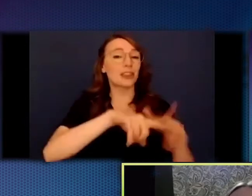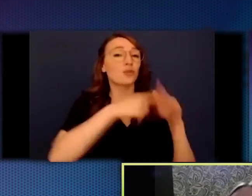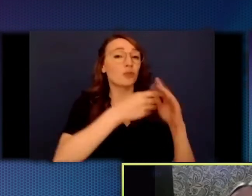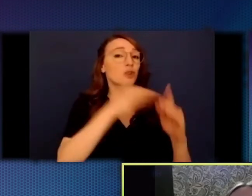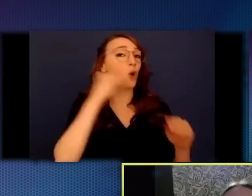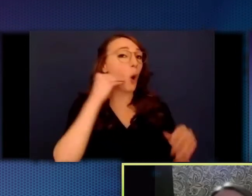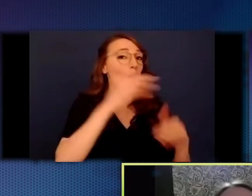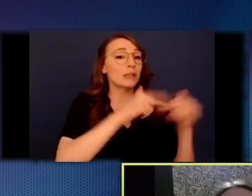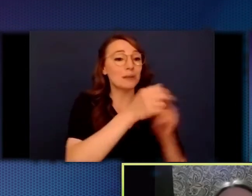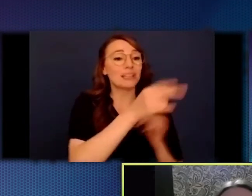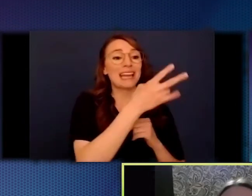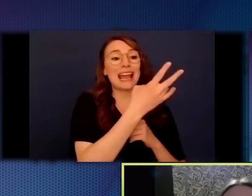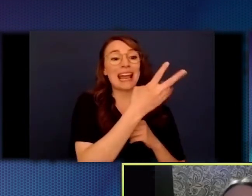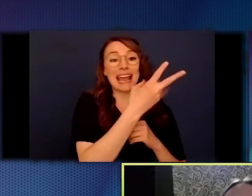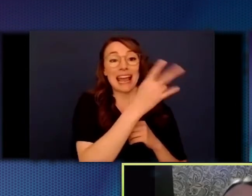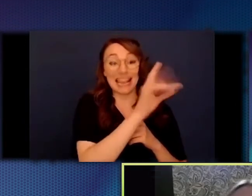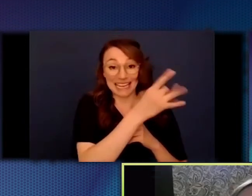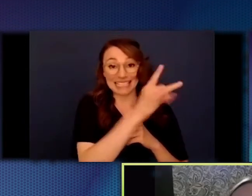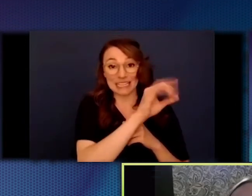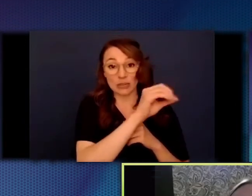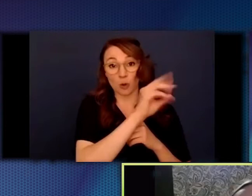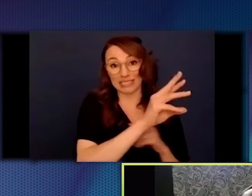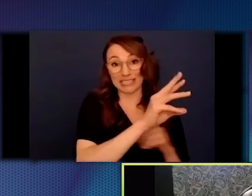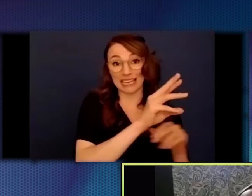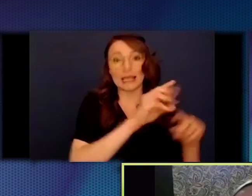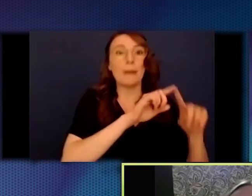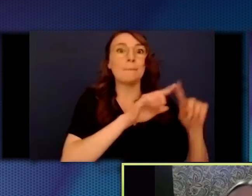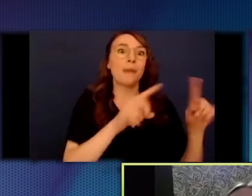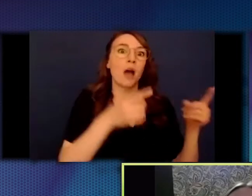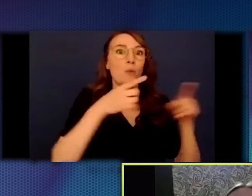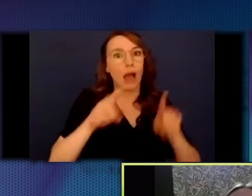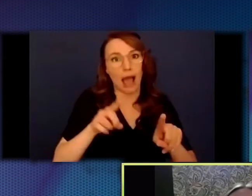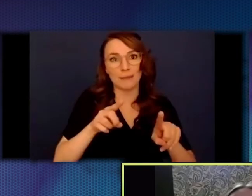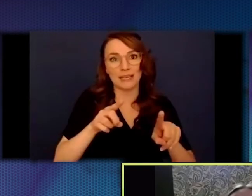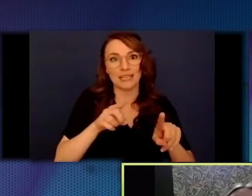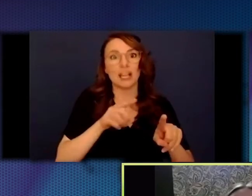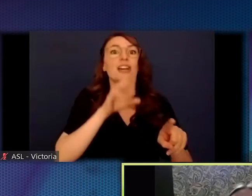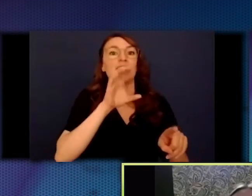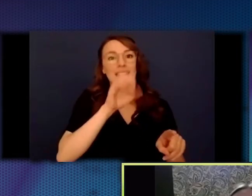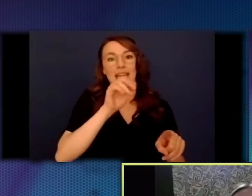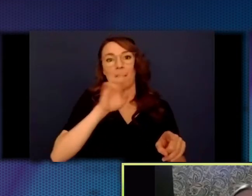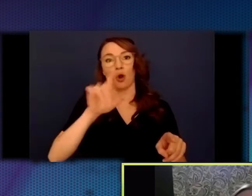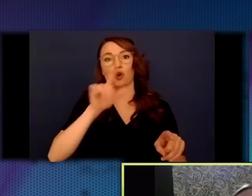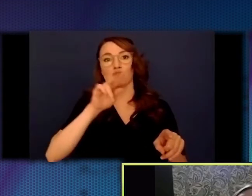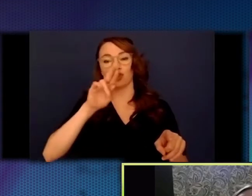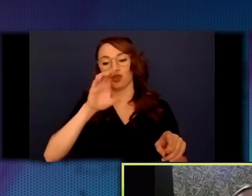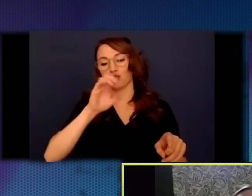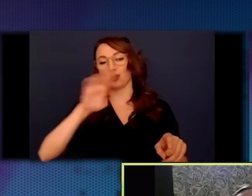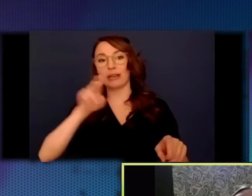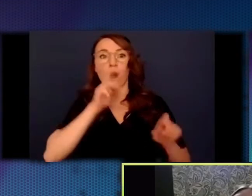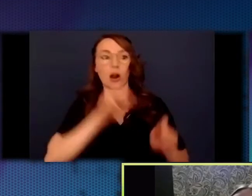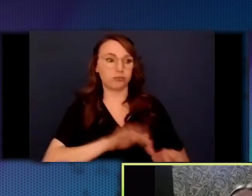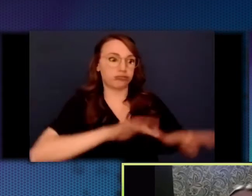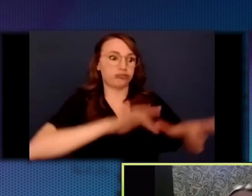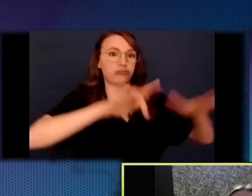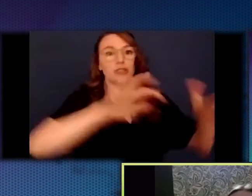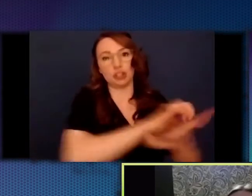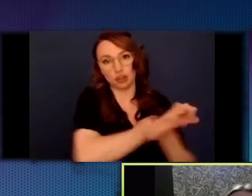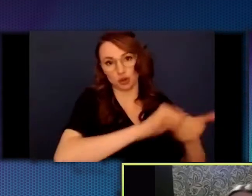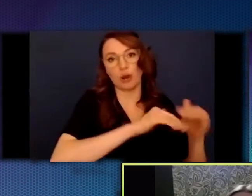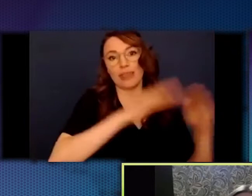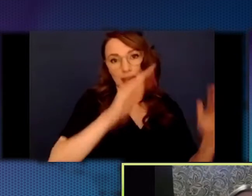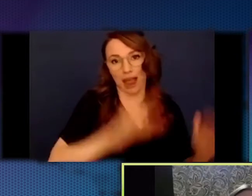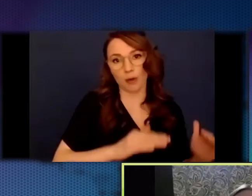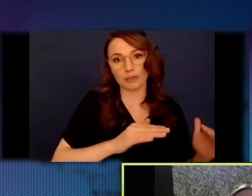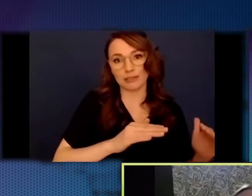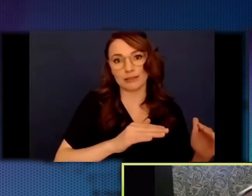Creek had a major flood after Barbara's death. It tends to do that. The site stood vacant after the creek was widened, then a plumbing business set up